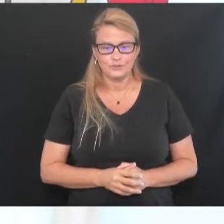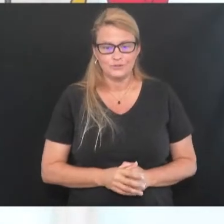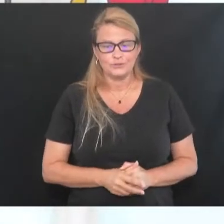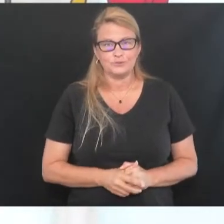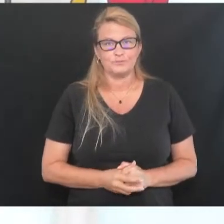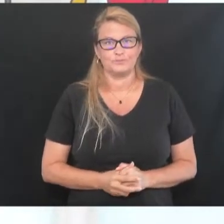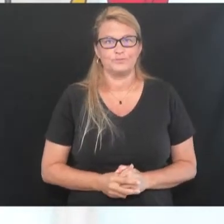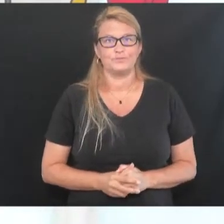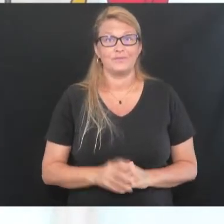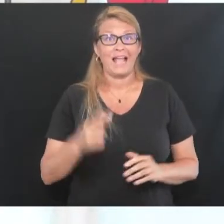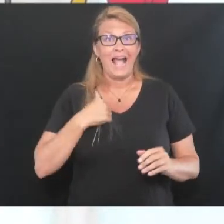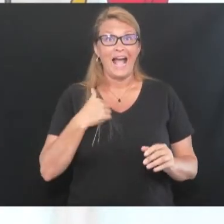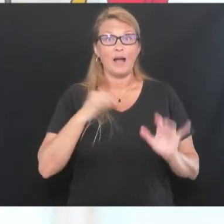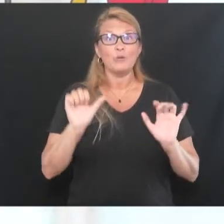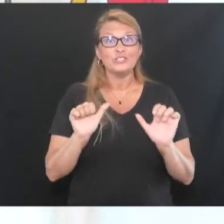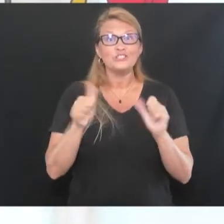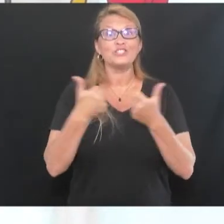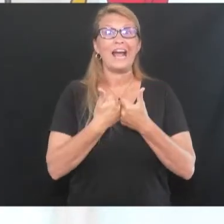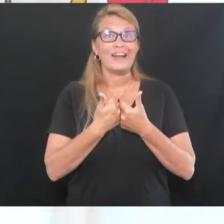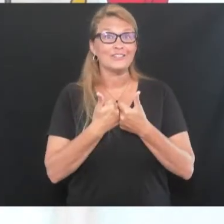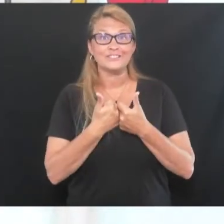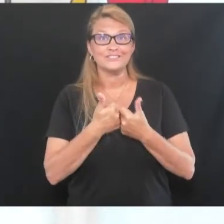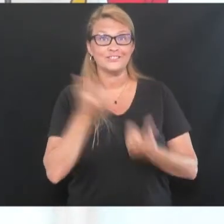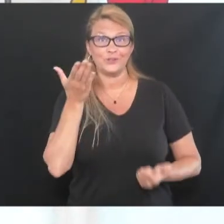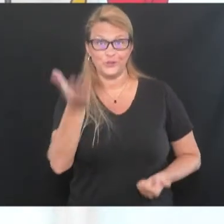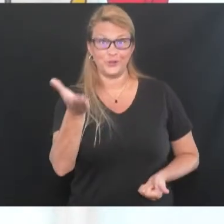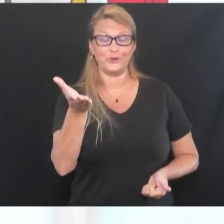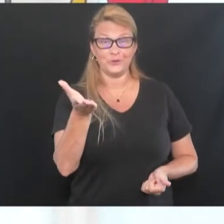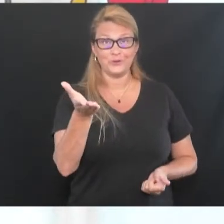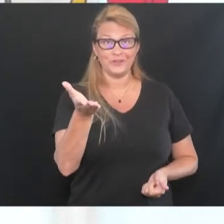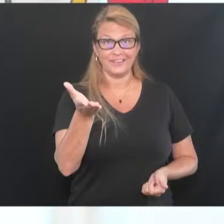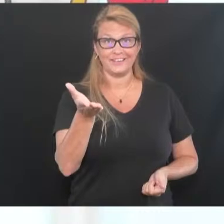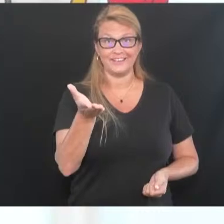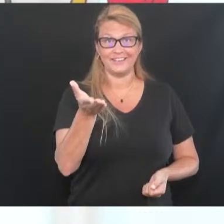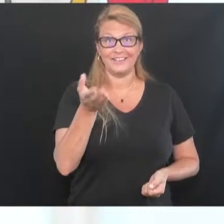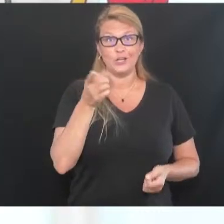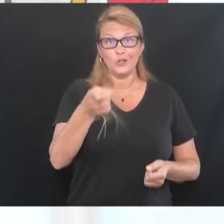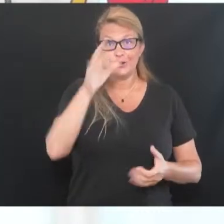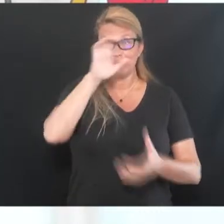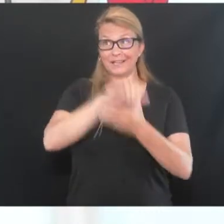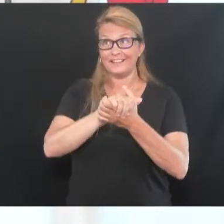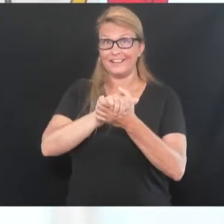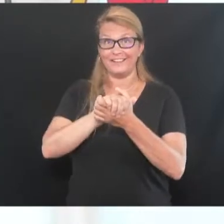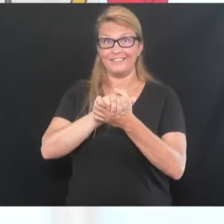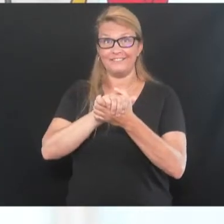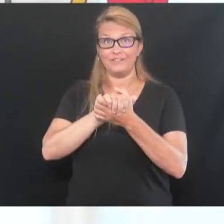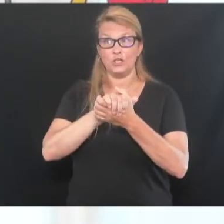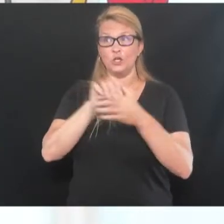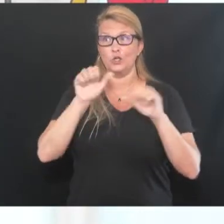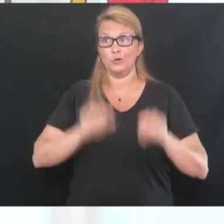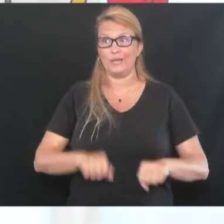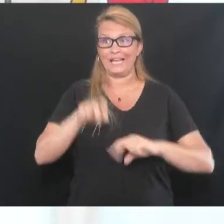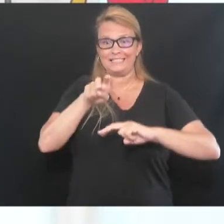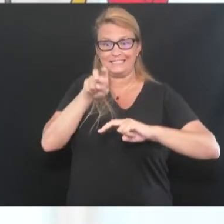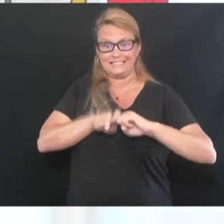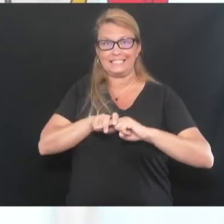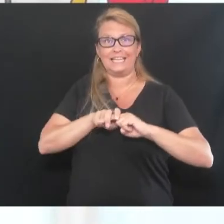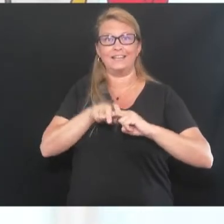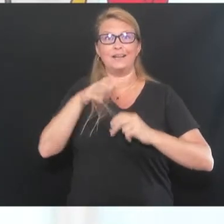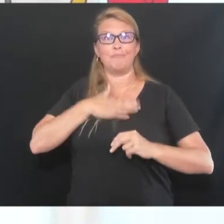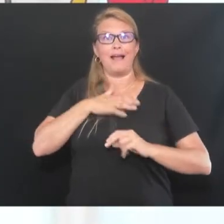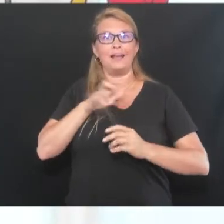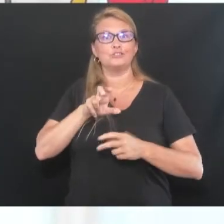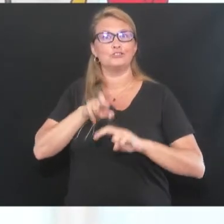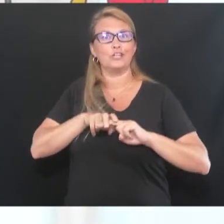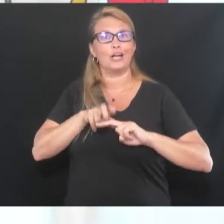challenge anybody that was sitting in this chair. If you absolutely believe you can sit in this chair and not